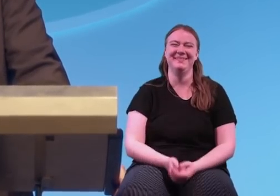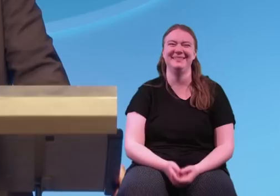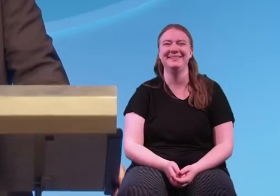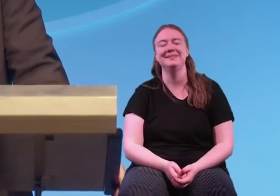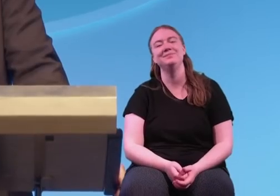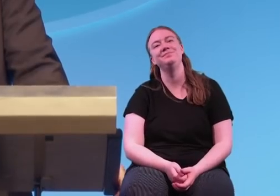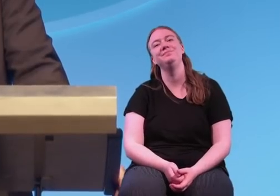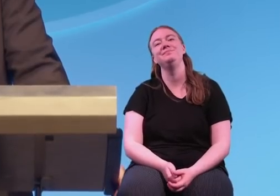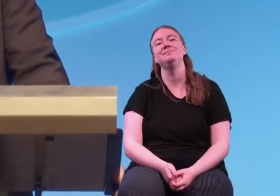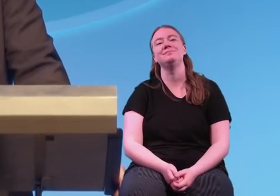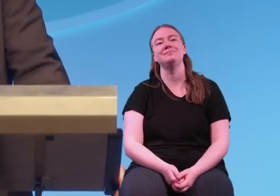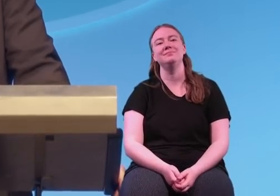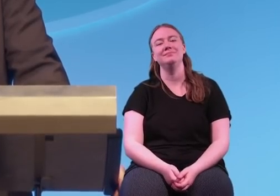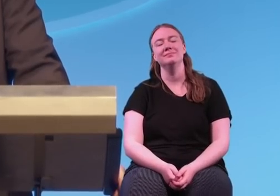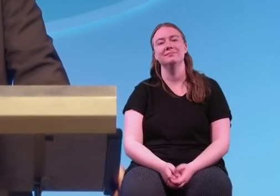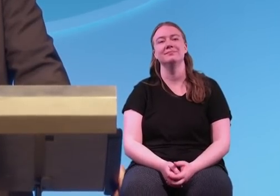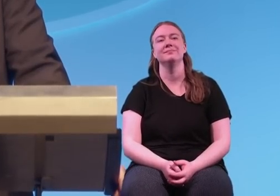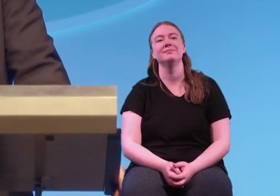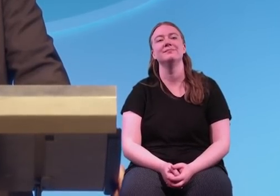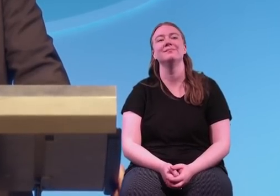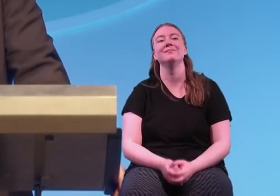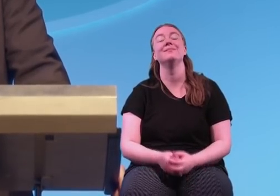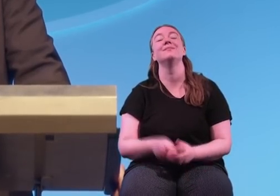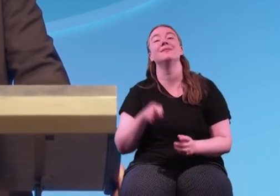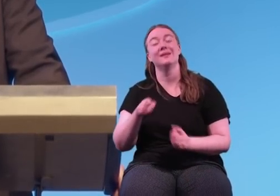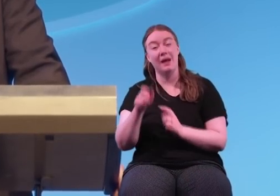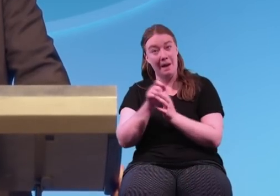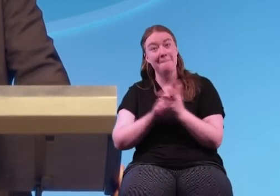So Paul says, I want to be able to fall